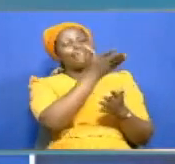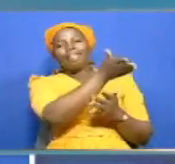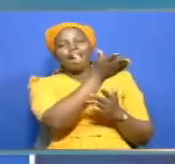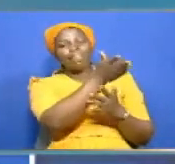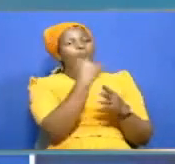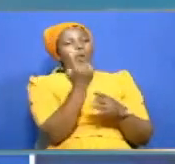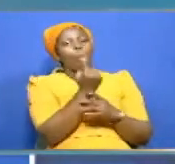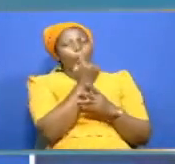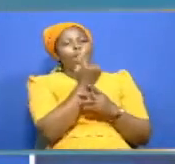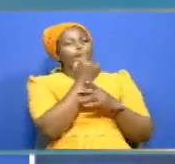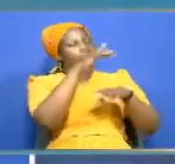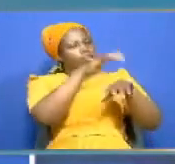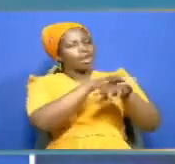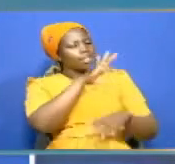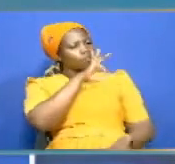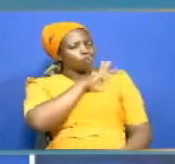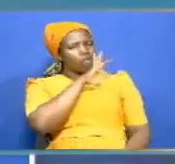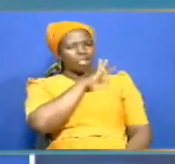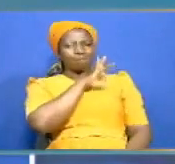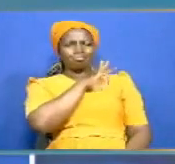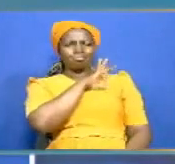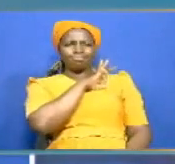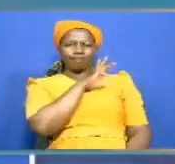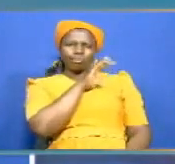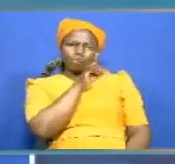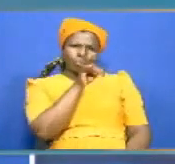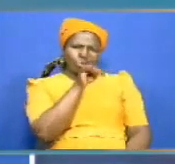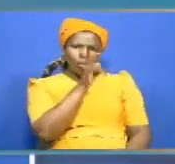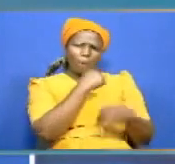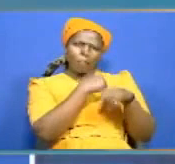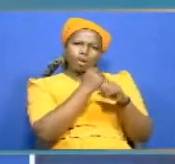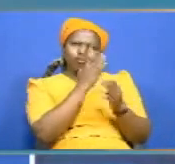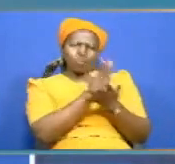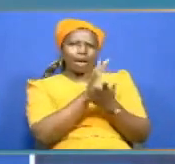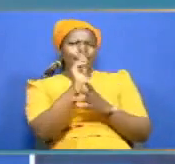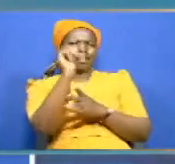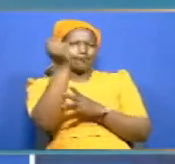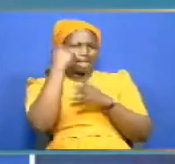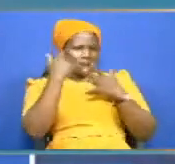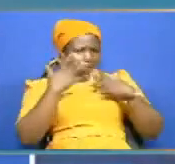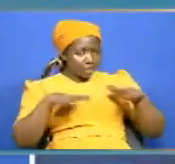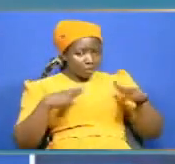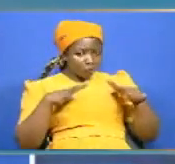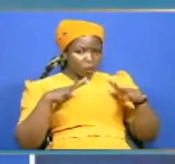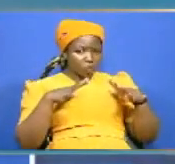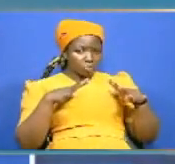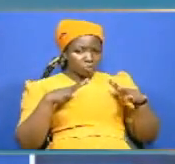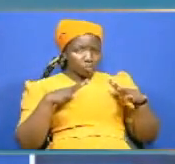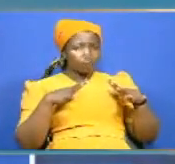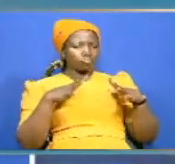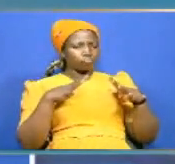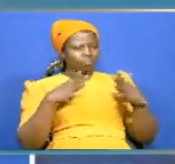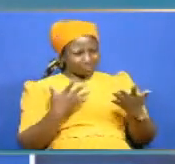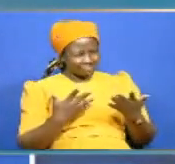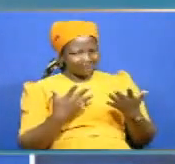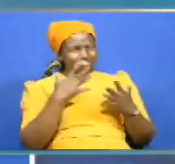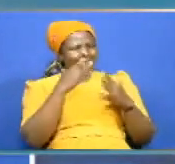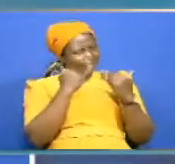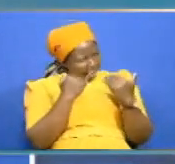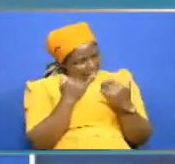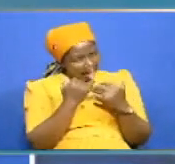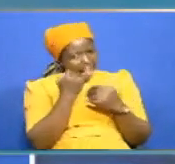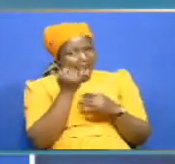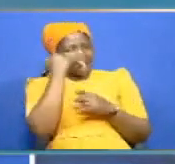to drive profits. How do you ensure that Kenyans resonate with this,